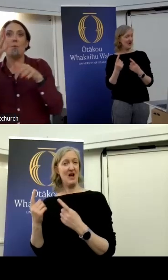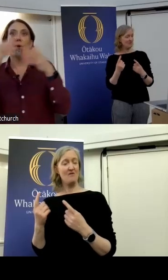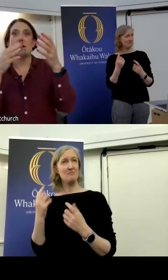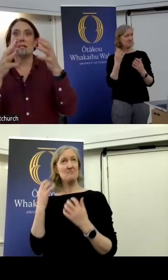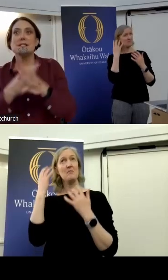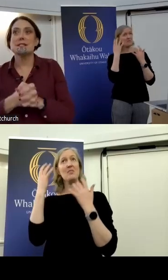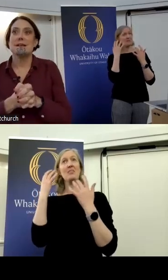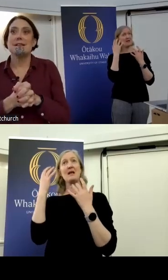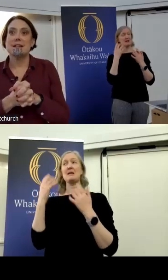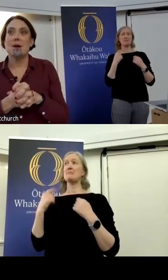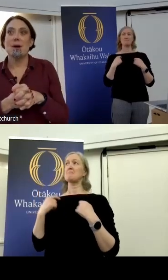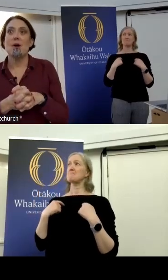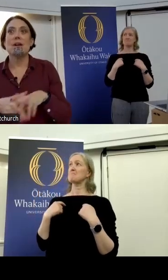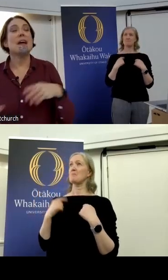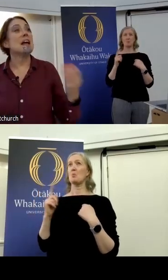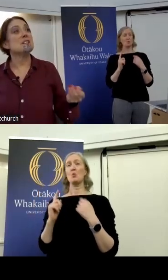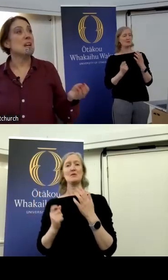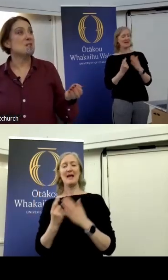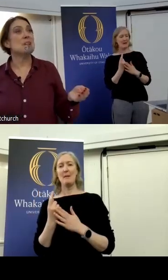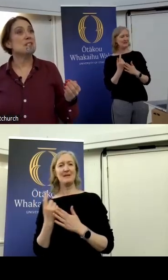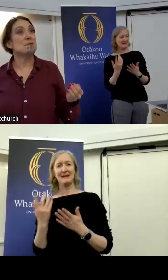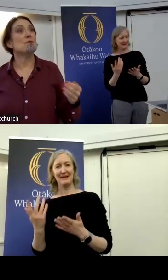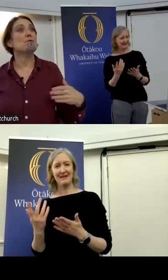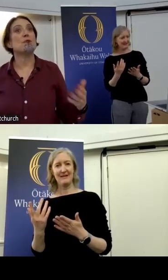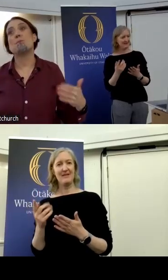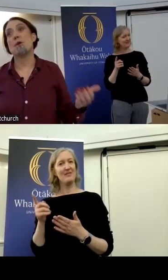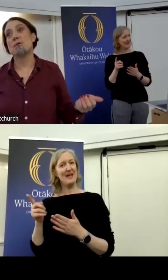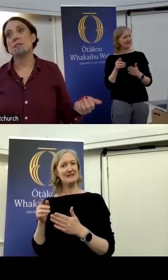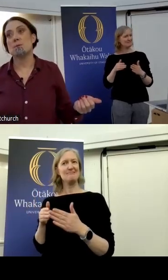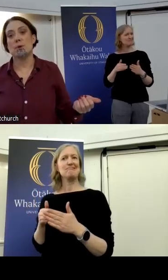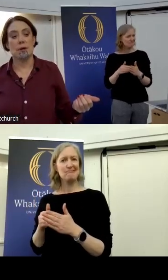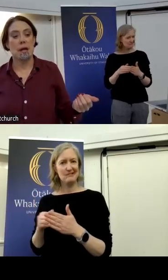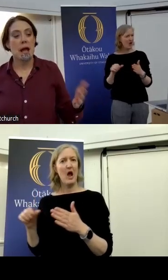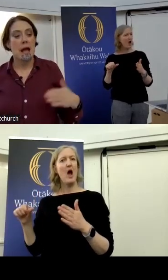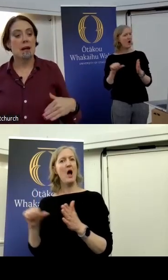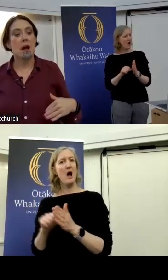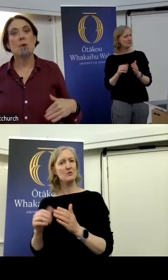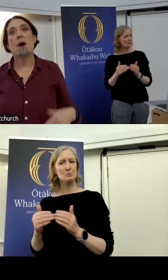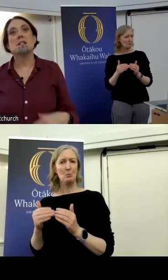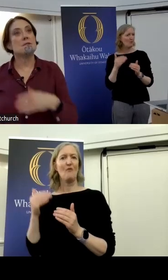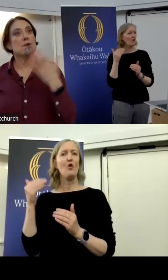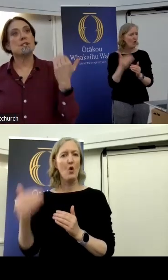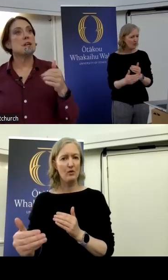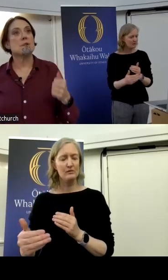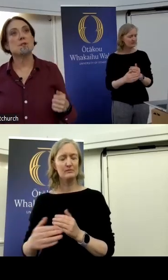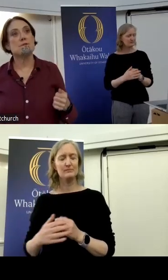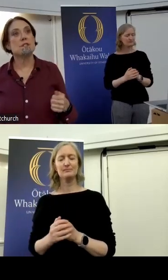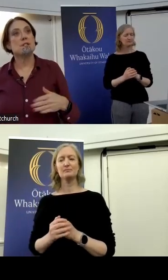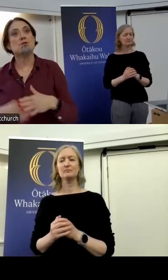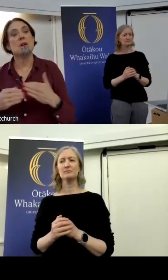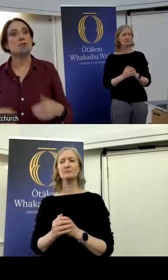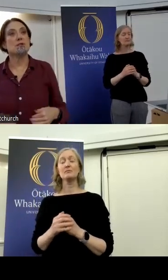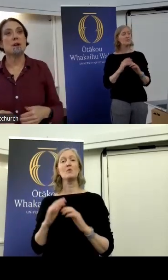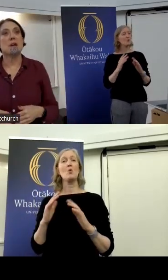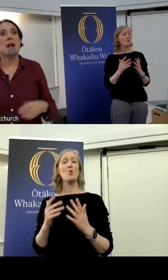on what it is that's going on, and that actually makes it really difficult for you to progress your work. And likewise, if you're a team in a service